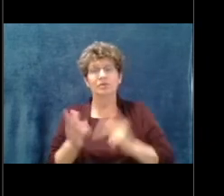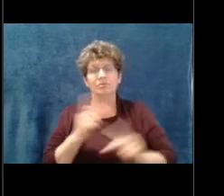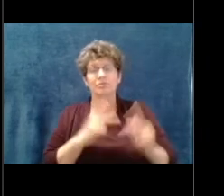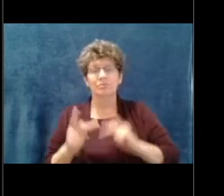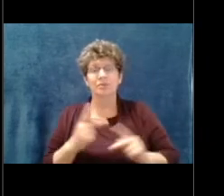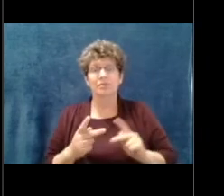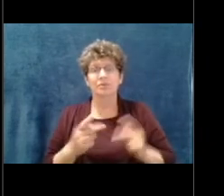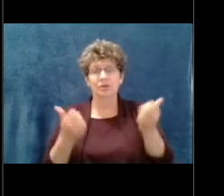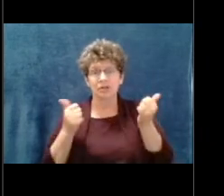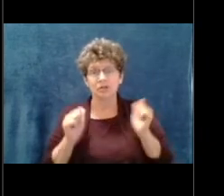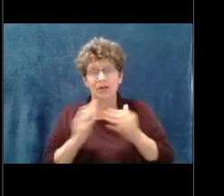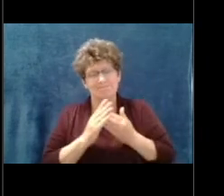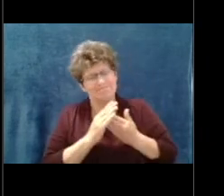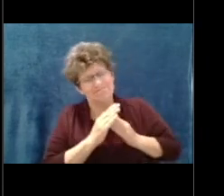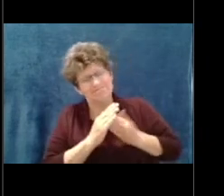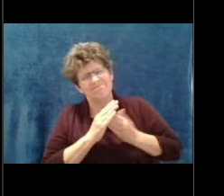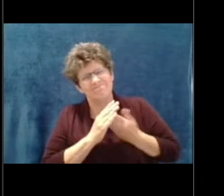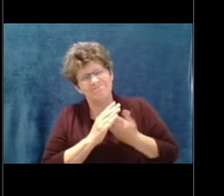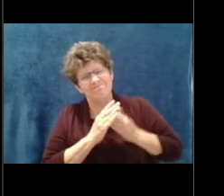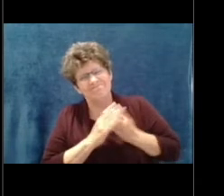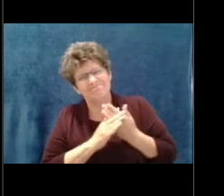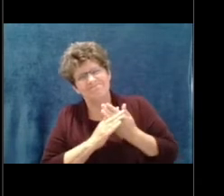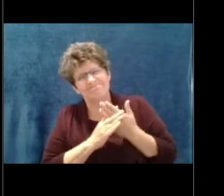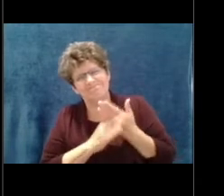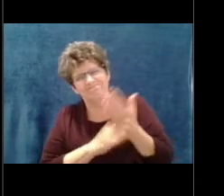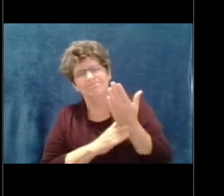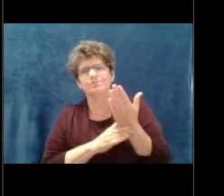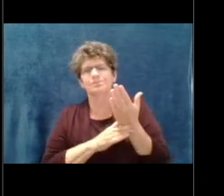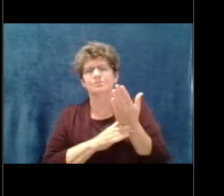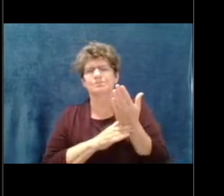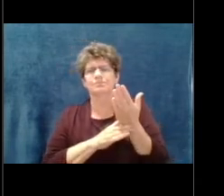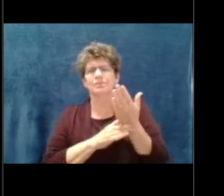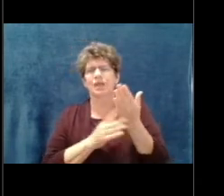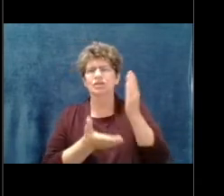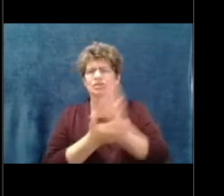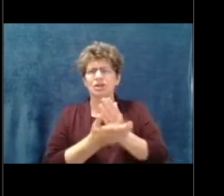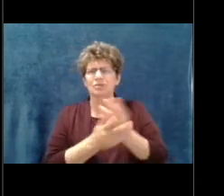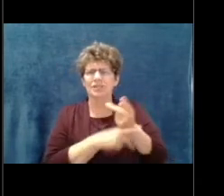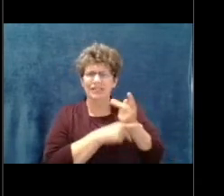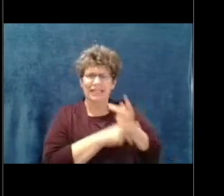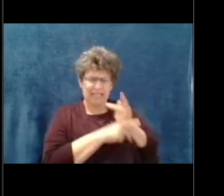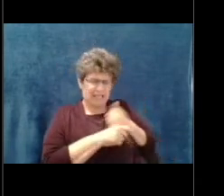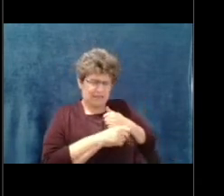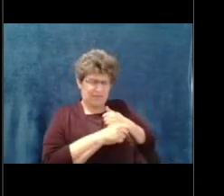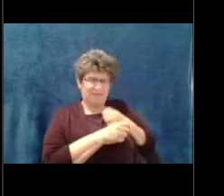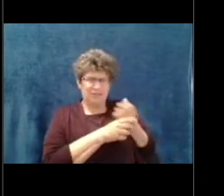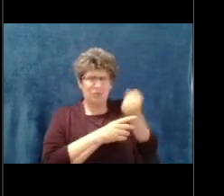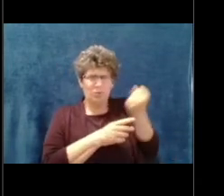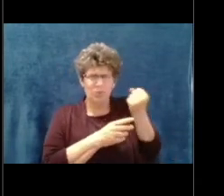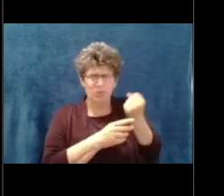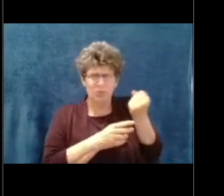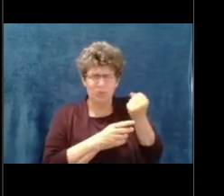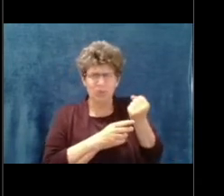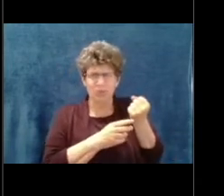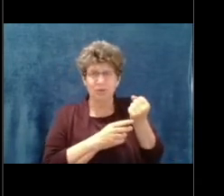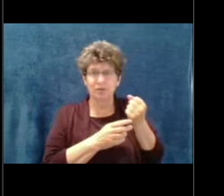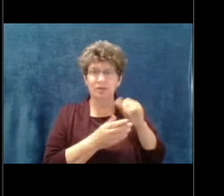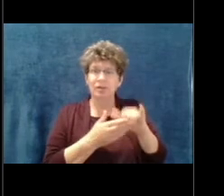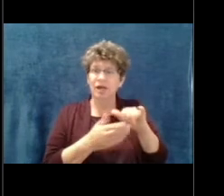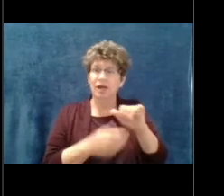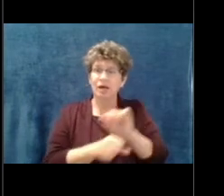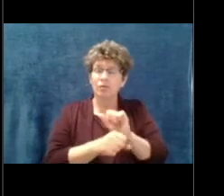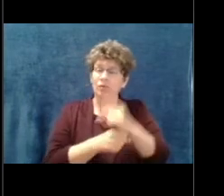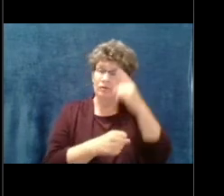tight and you let go of your self-care. And it works for short-term stresses, but it doesn't work